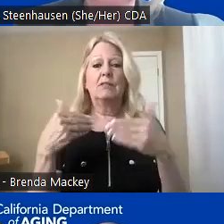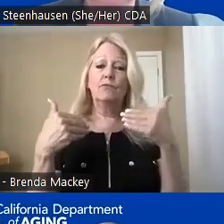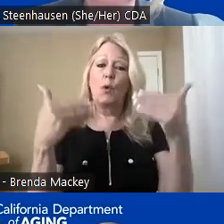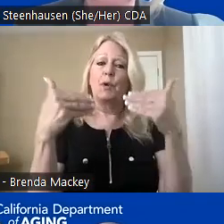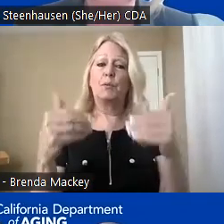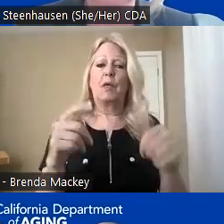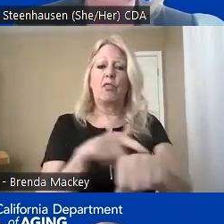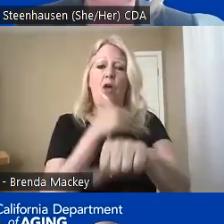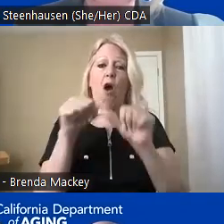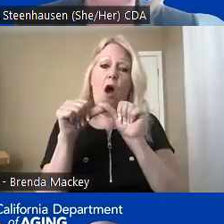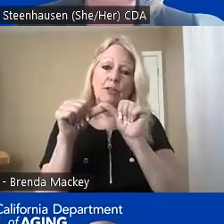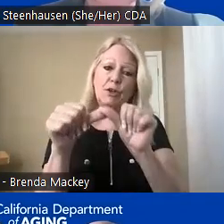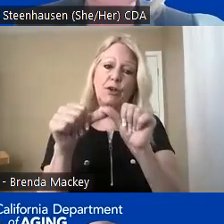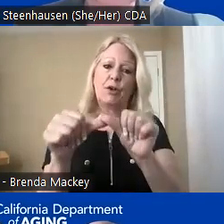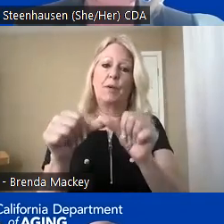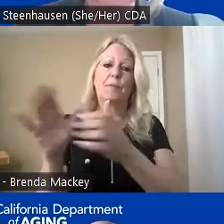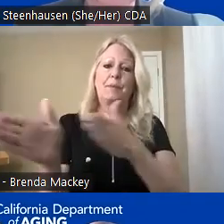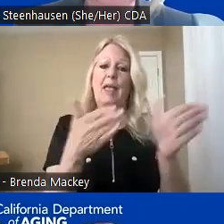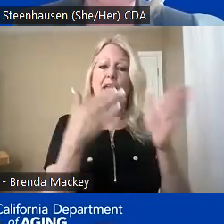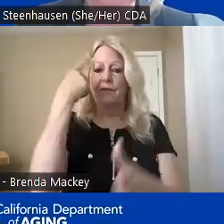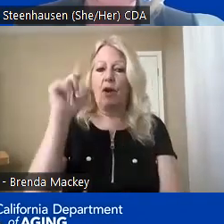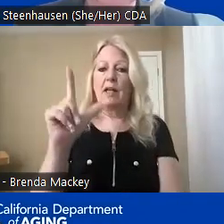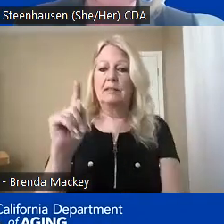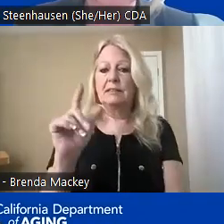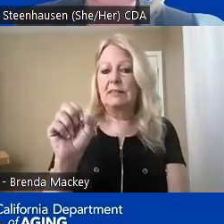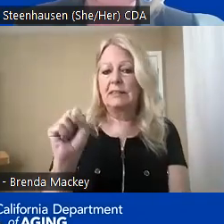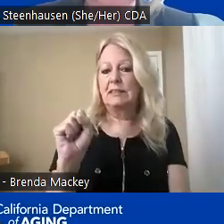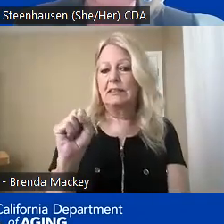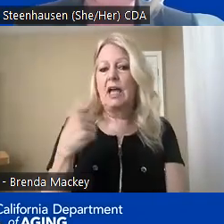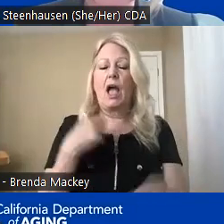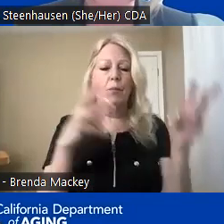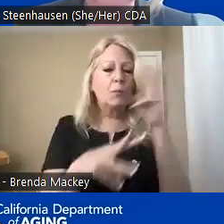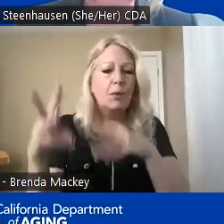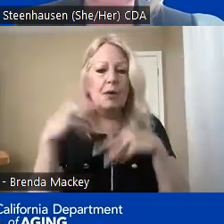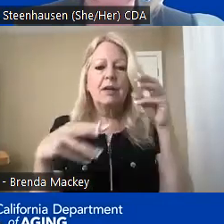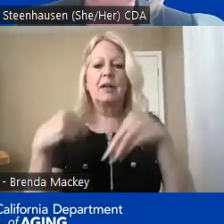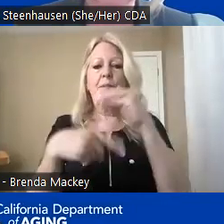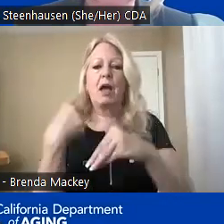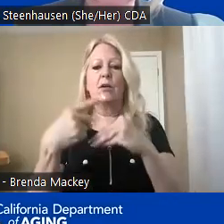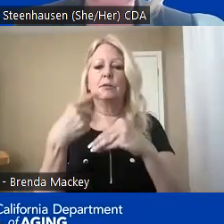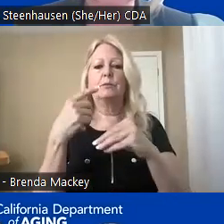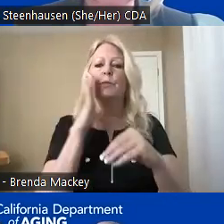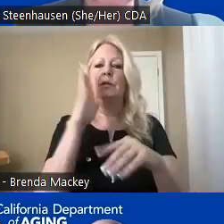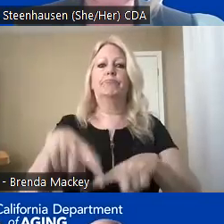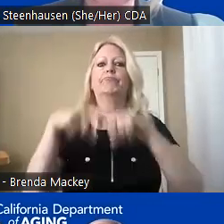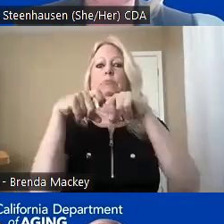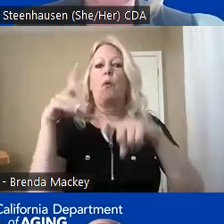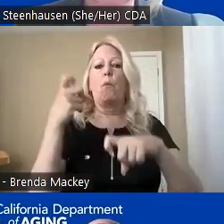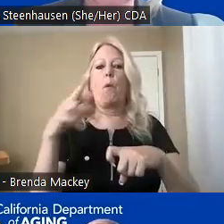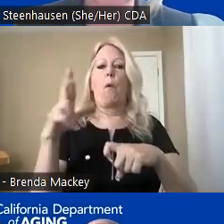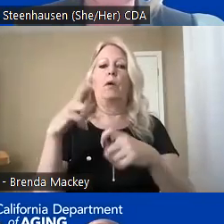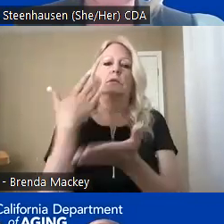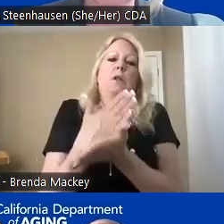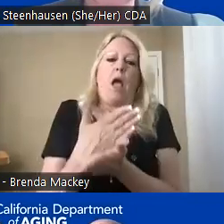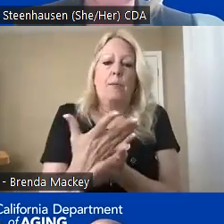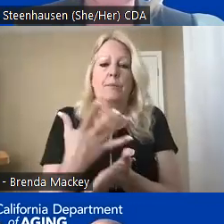plans for LTSS financing and affordability. Yep. I'm worried that they'll stall, yep, or that you'll do what you can based